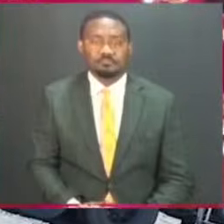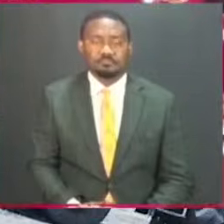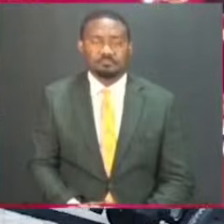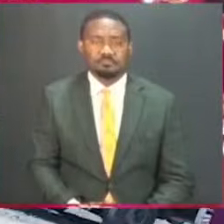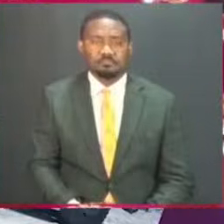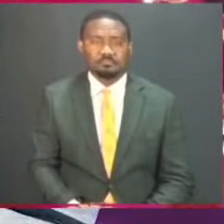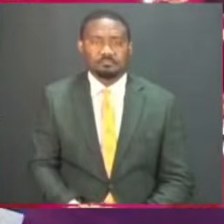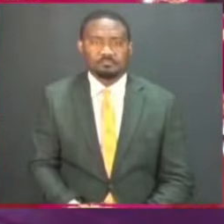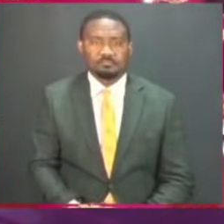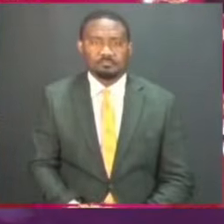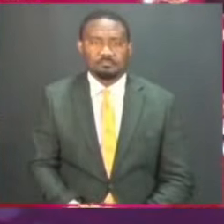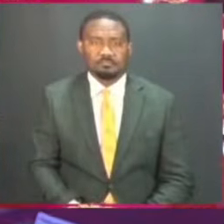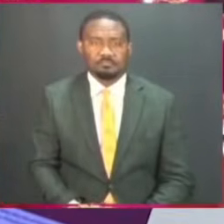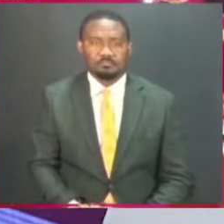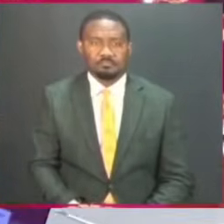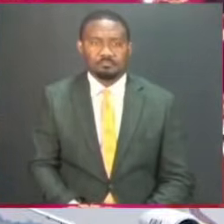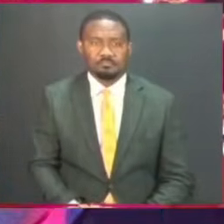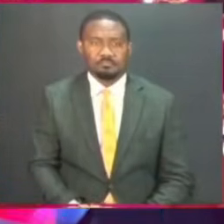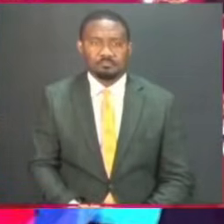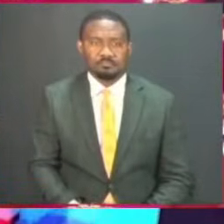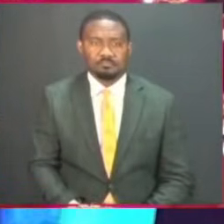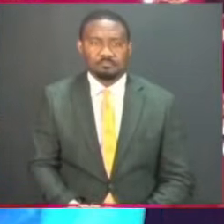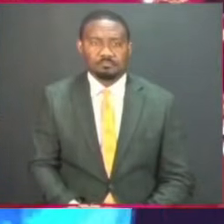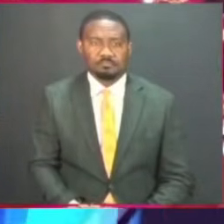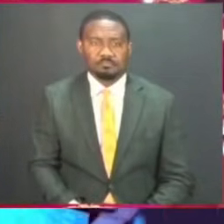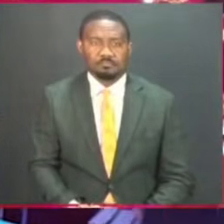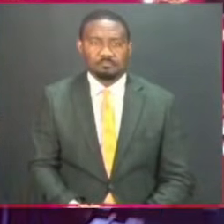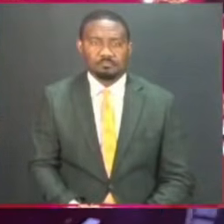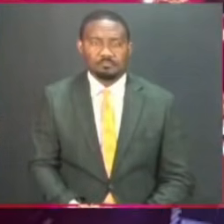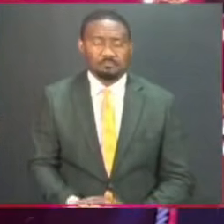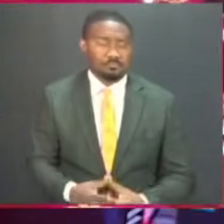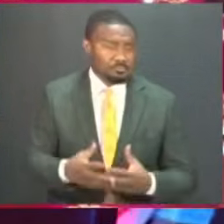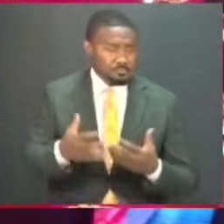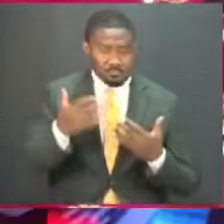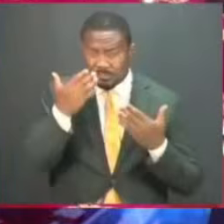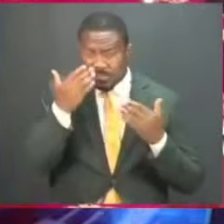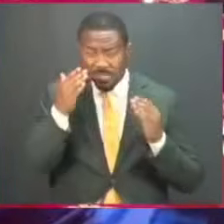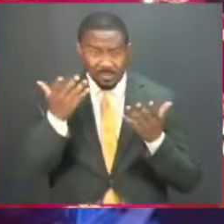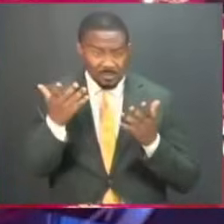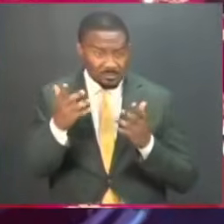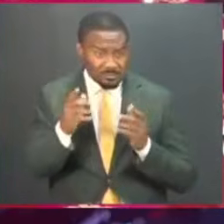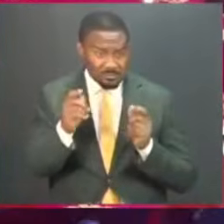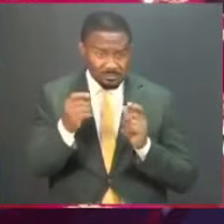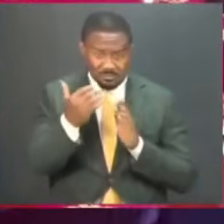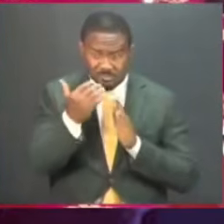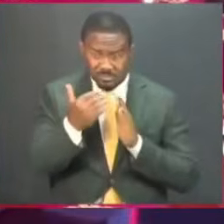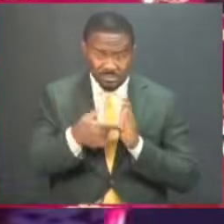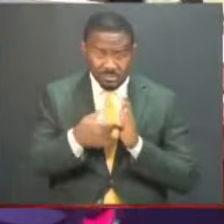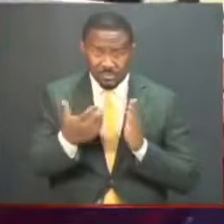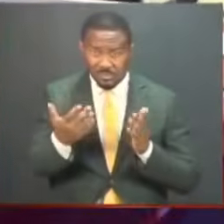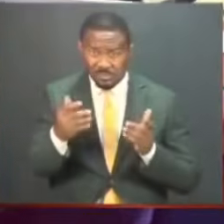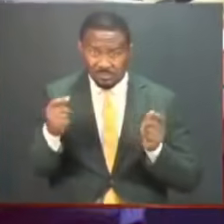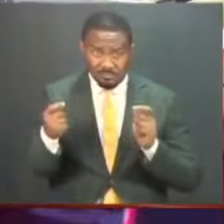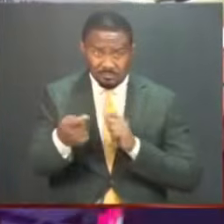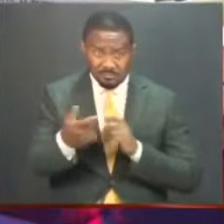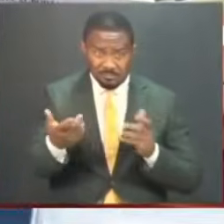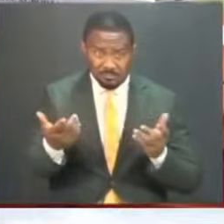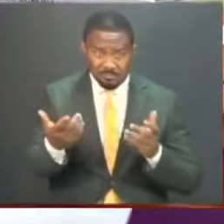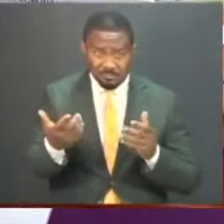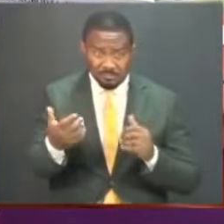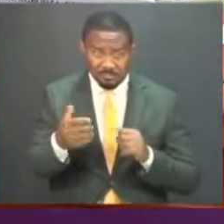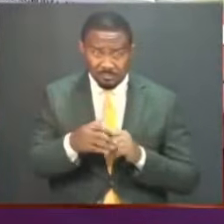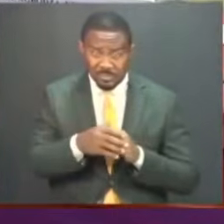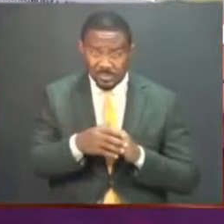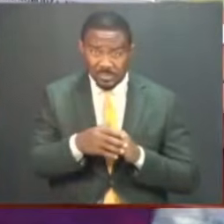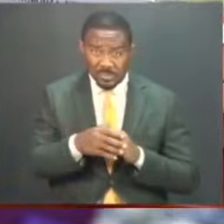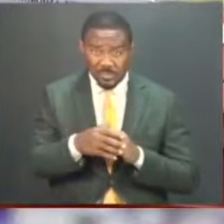I don't know if your plan to vary the business is to take what I'm hoping we would, which is the order paper